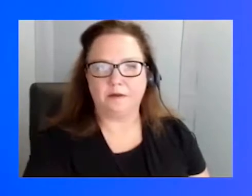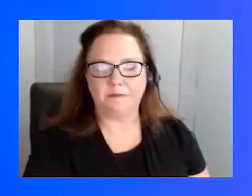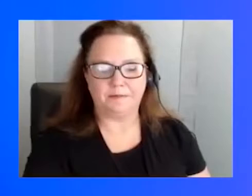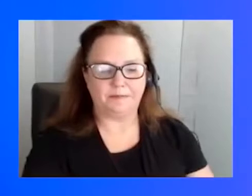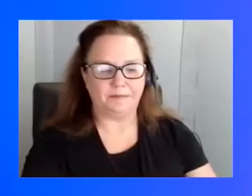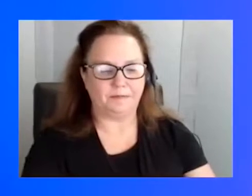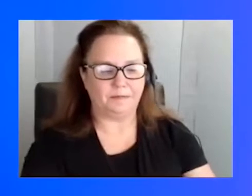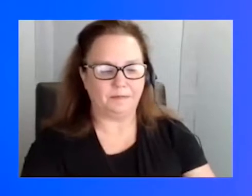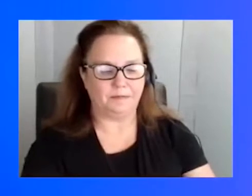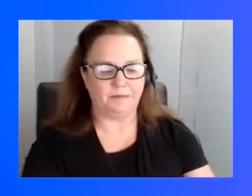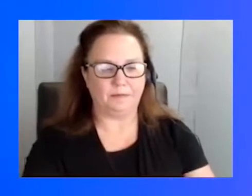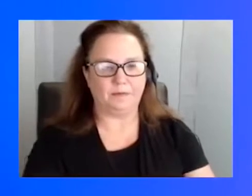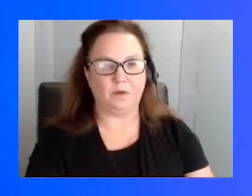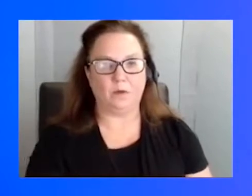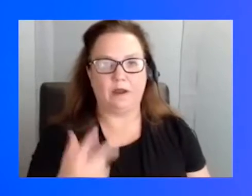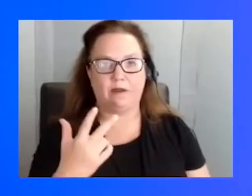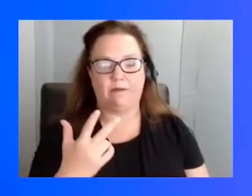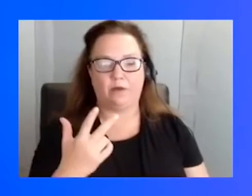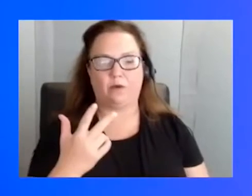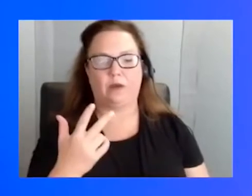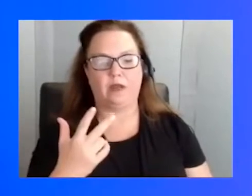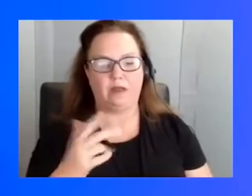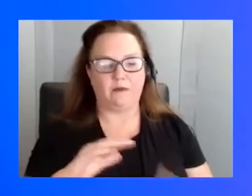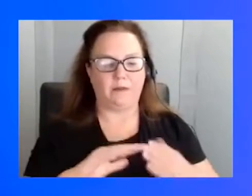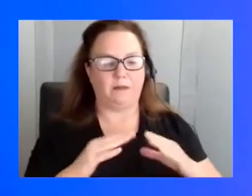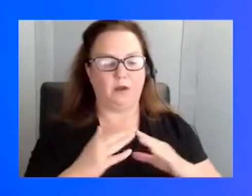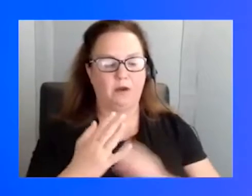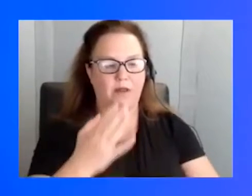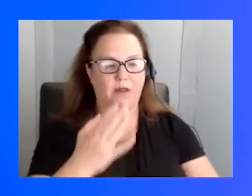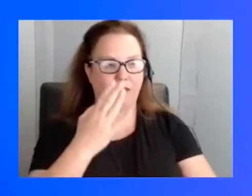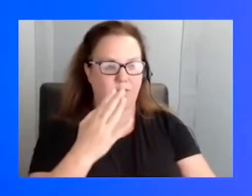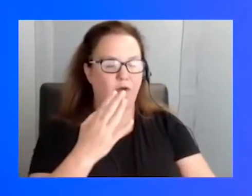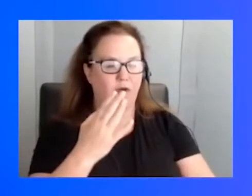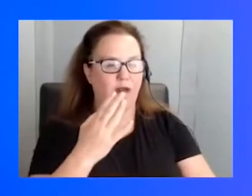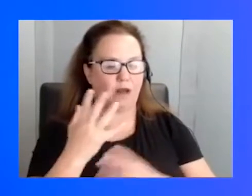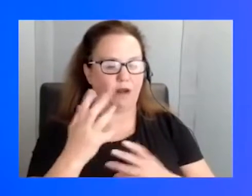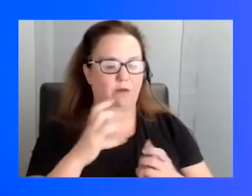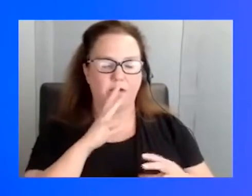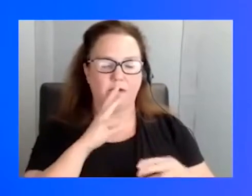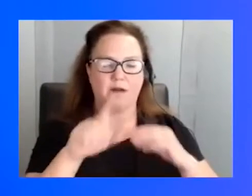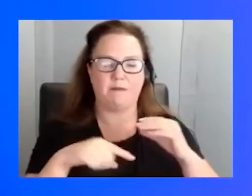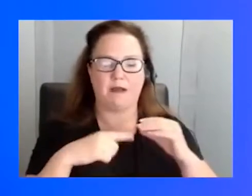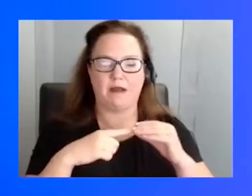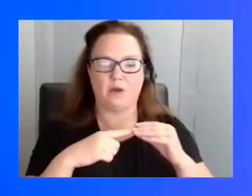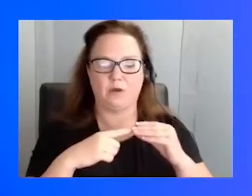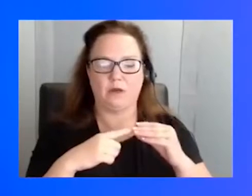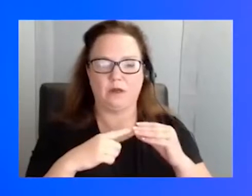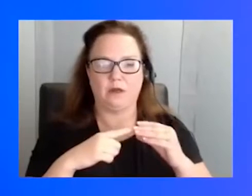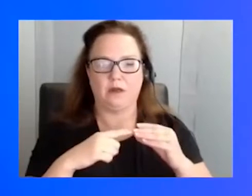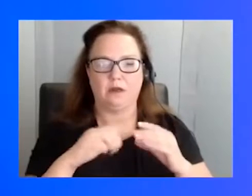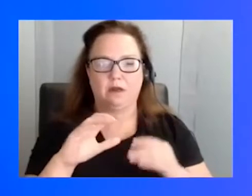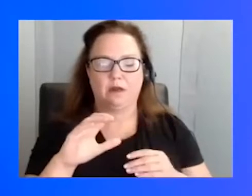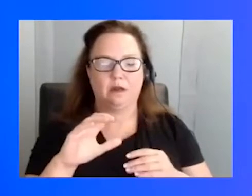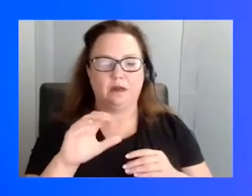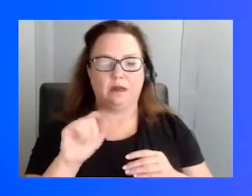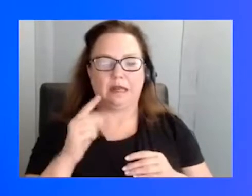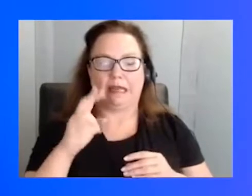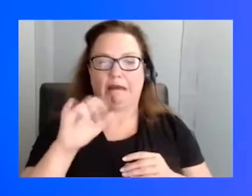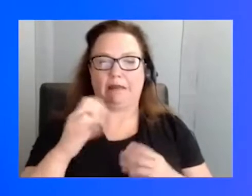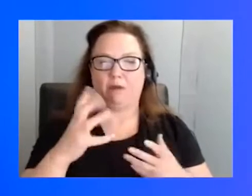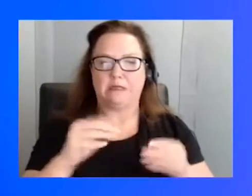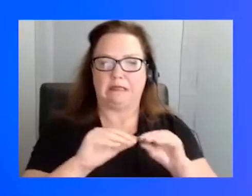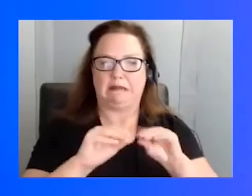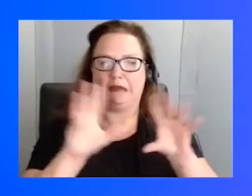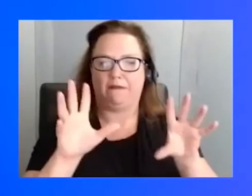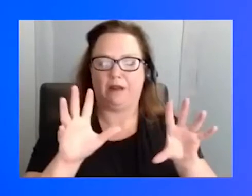We've got 3 from the community this morning that I think are worth kind of visiting about. Kathy wants to know, first of all, if you could clarify,